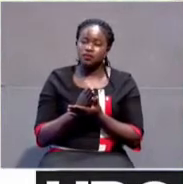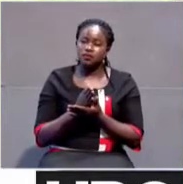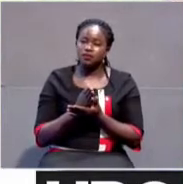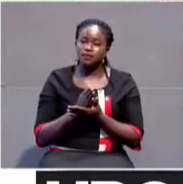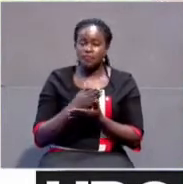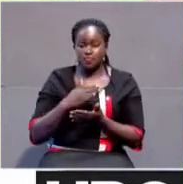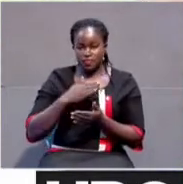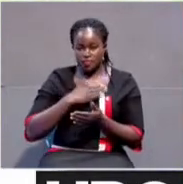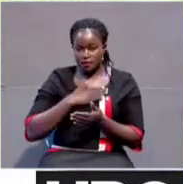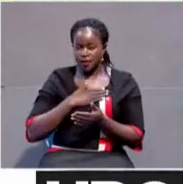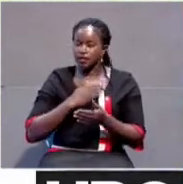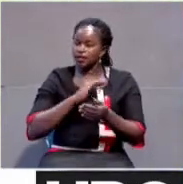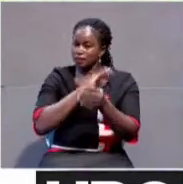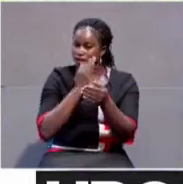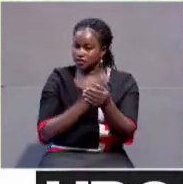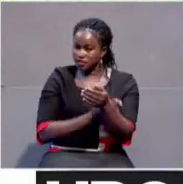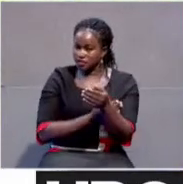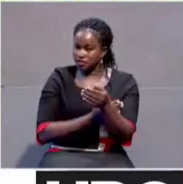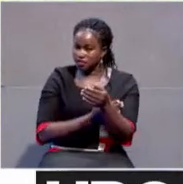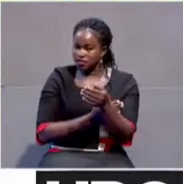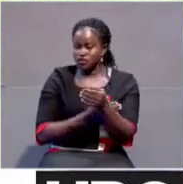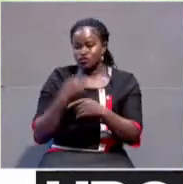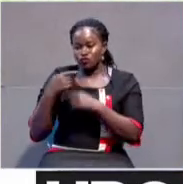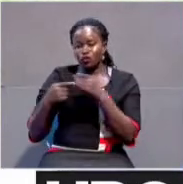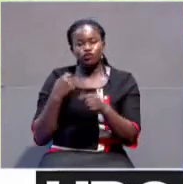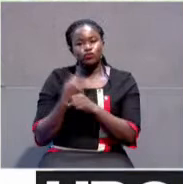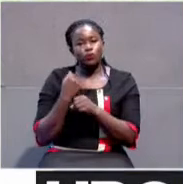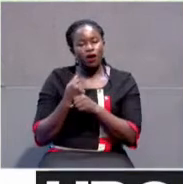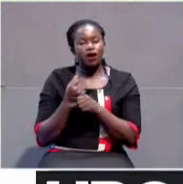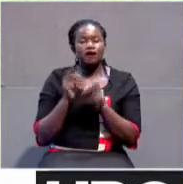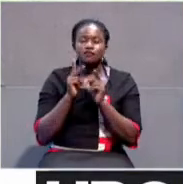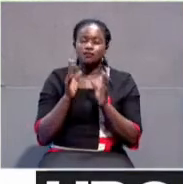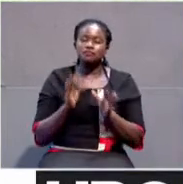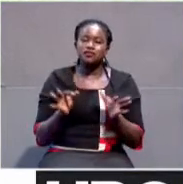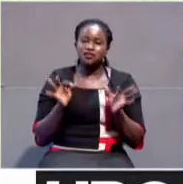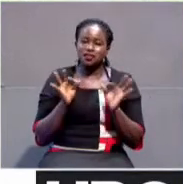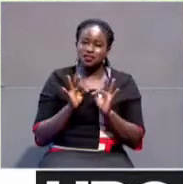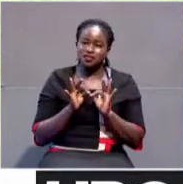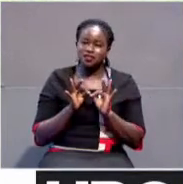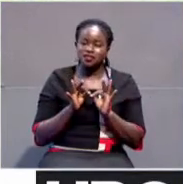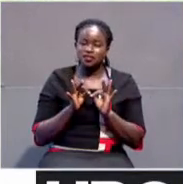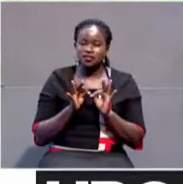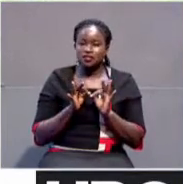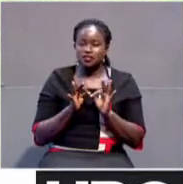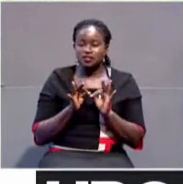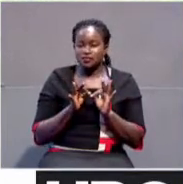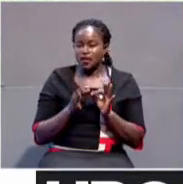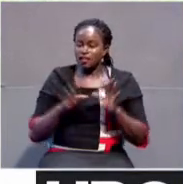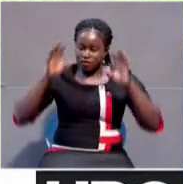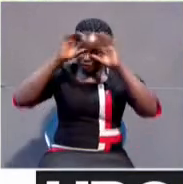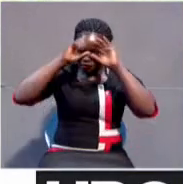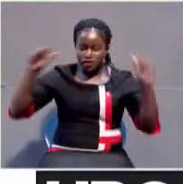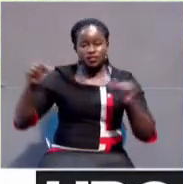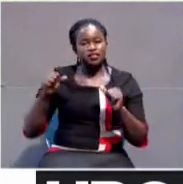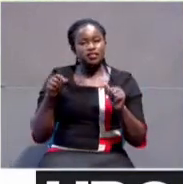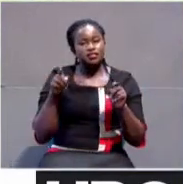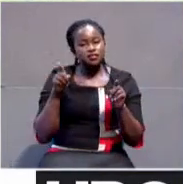my capability of doing some work was very, very important to His Excellency the President. That's why he has